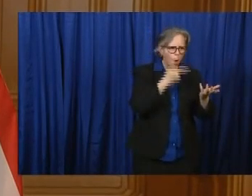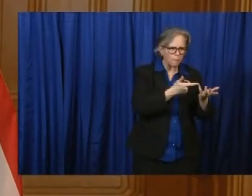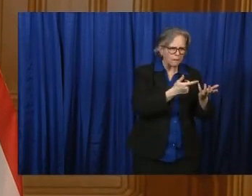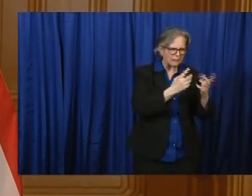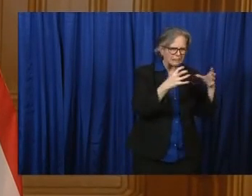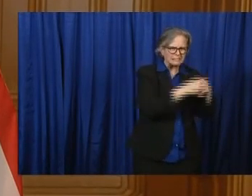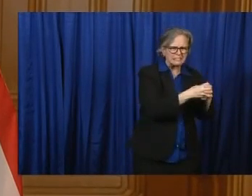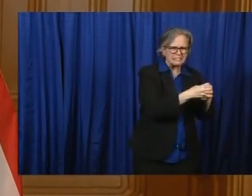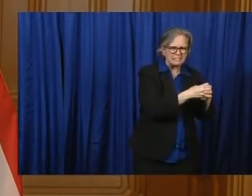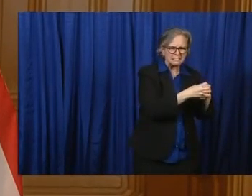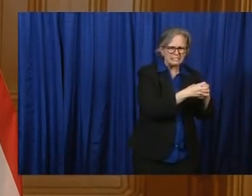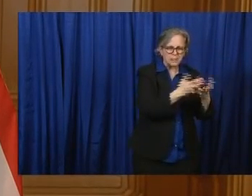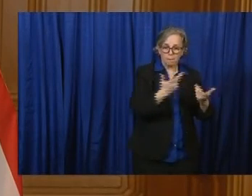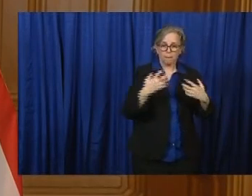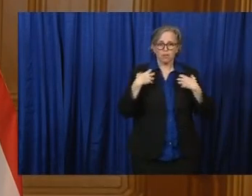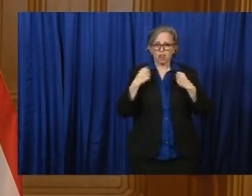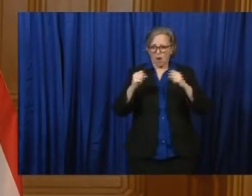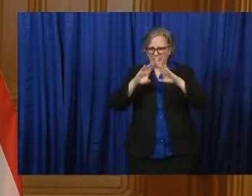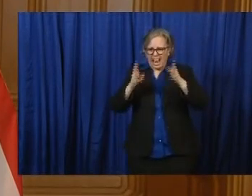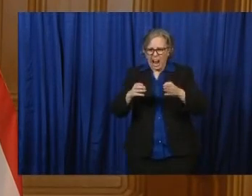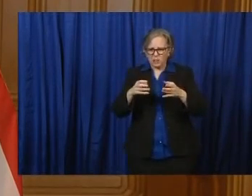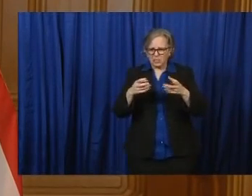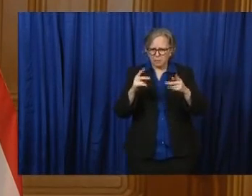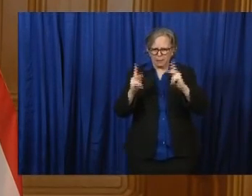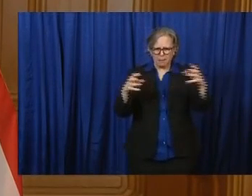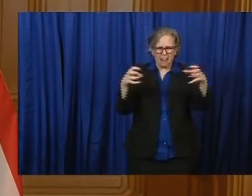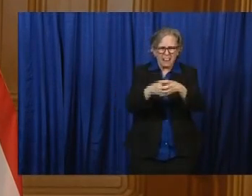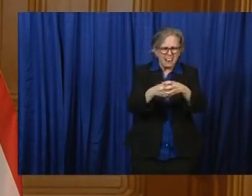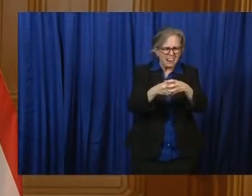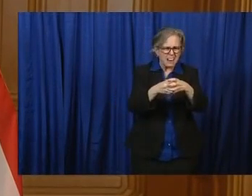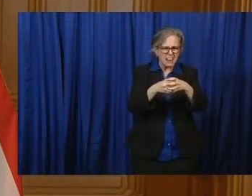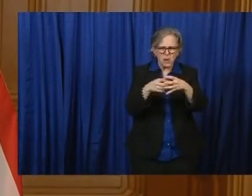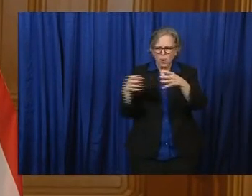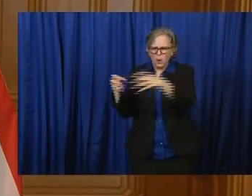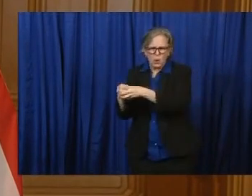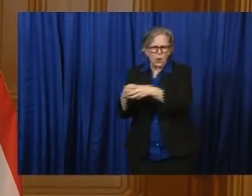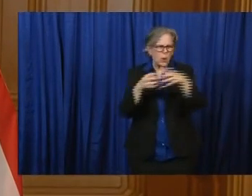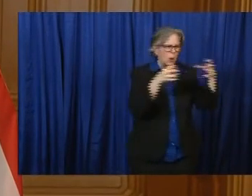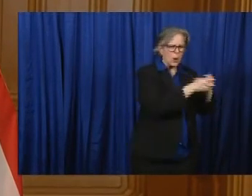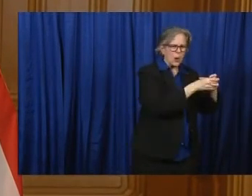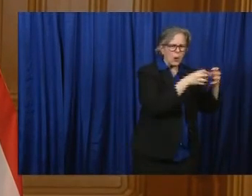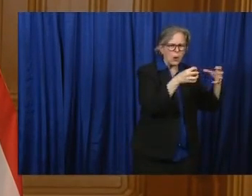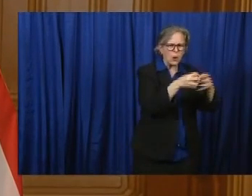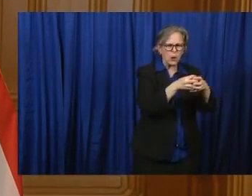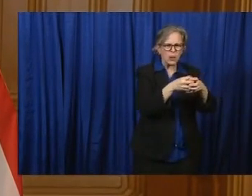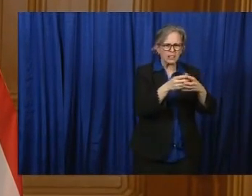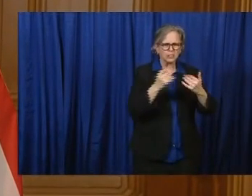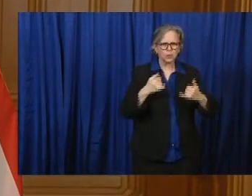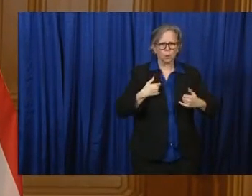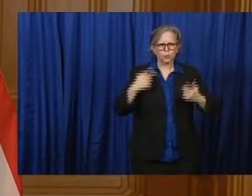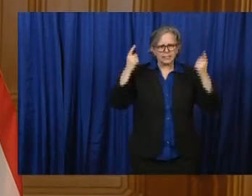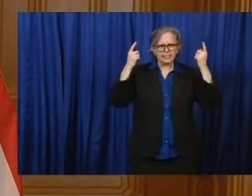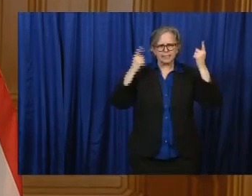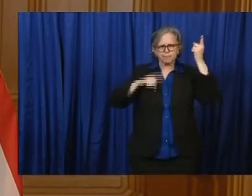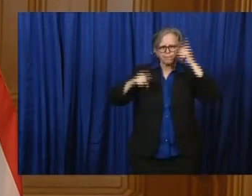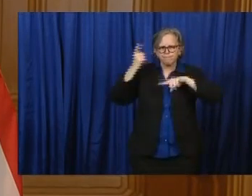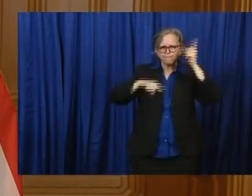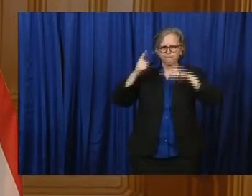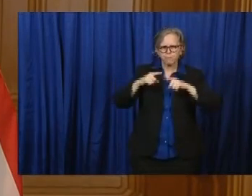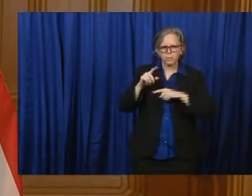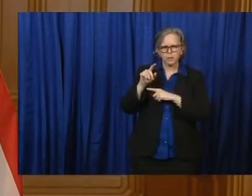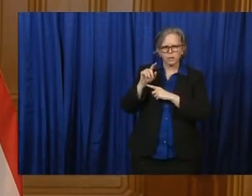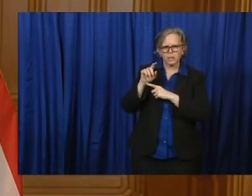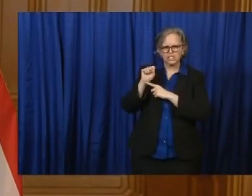houses as well. As part of a strike force that we put together, we've created a homeless team dedicated